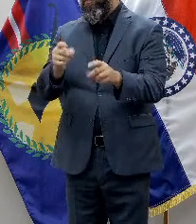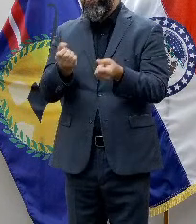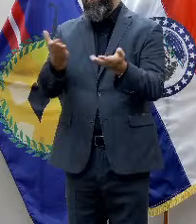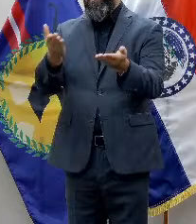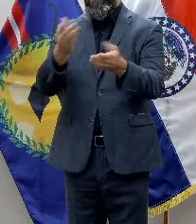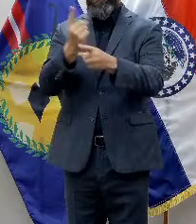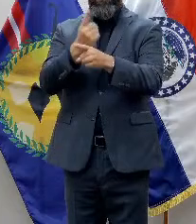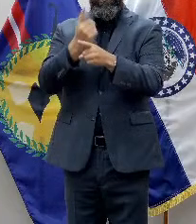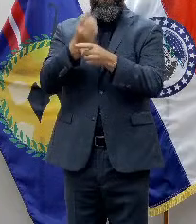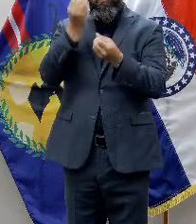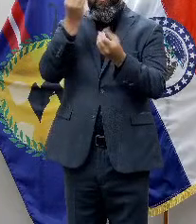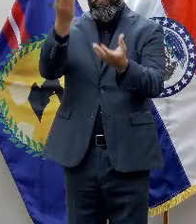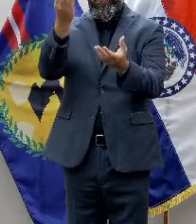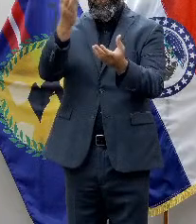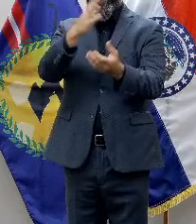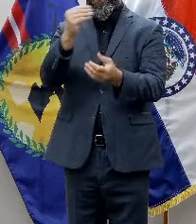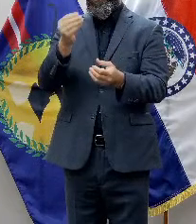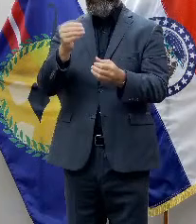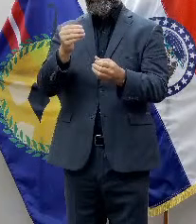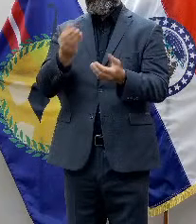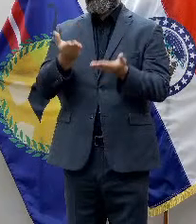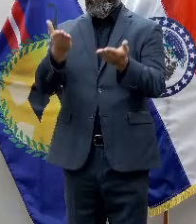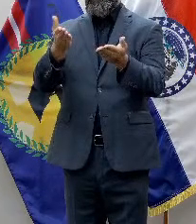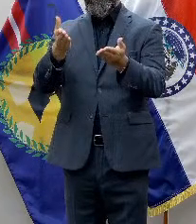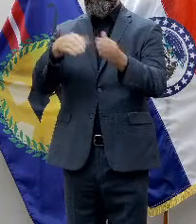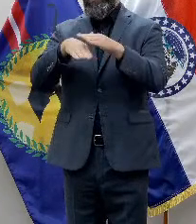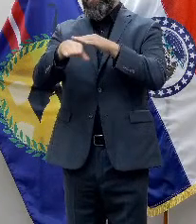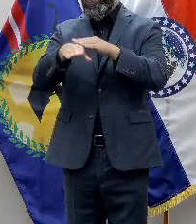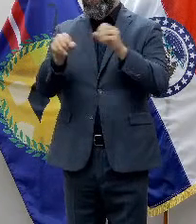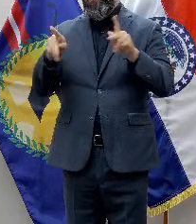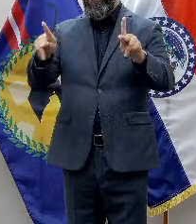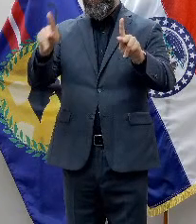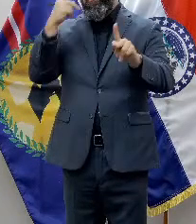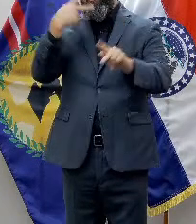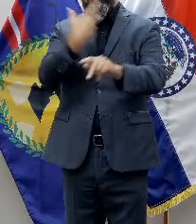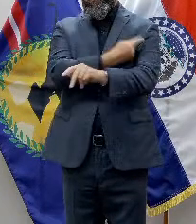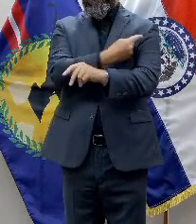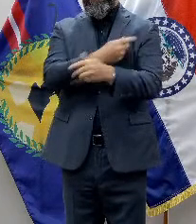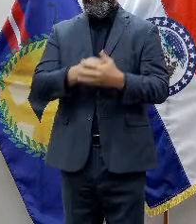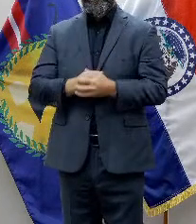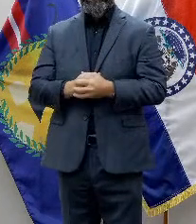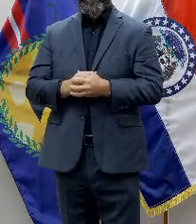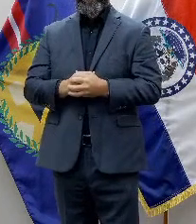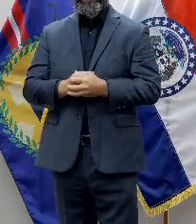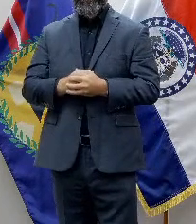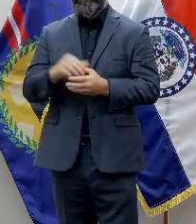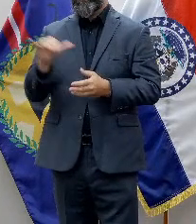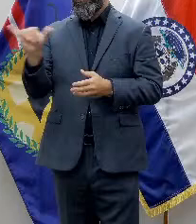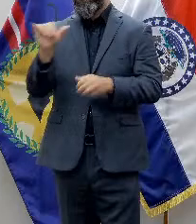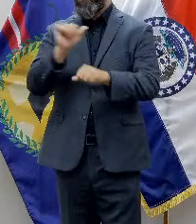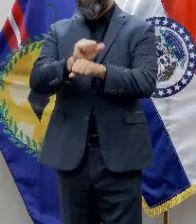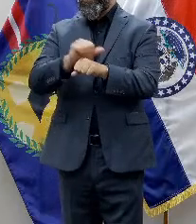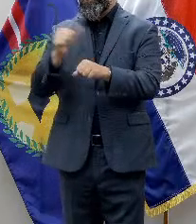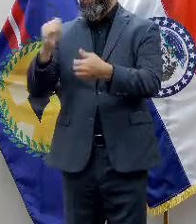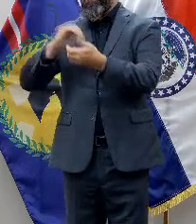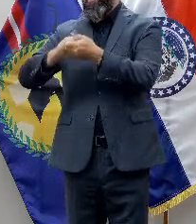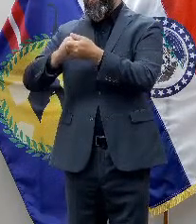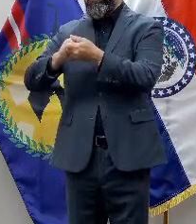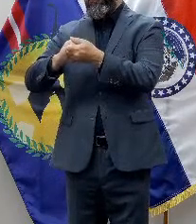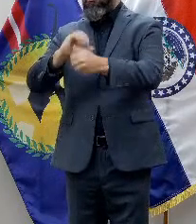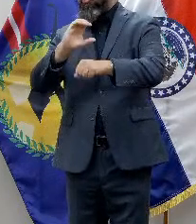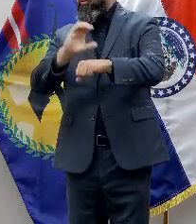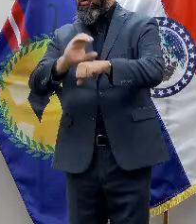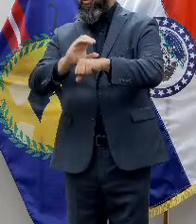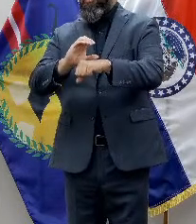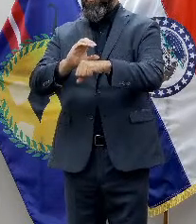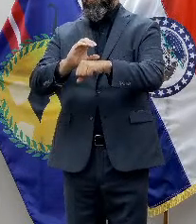information, and to offer access to opportunities to be vaccinated. We also work with other partners. Certainly the faith-based partnerships